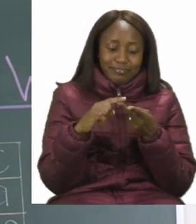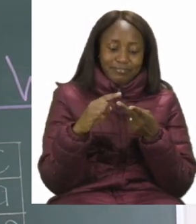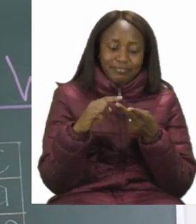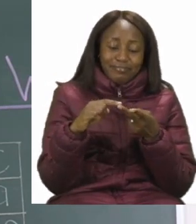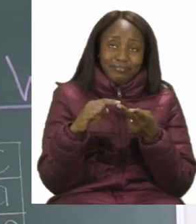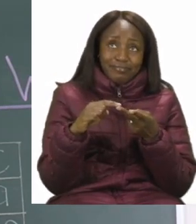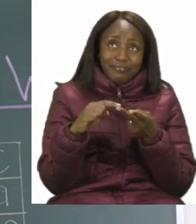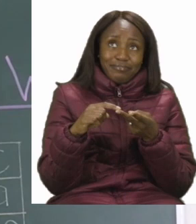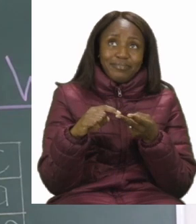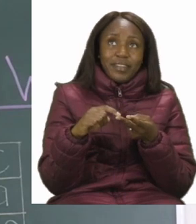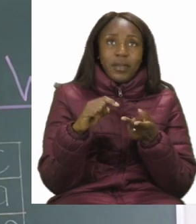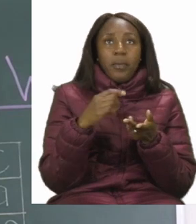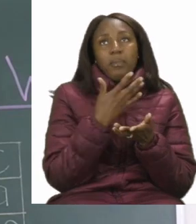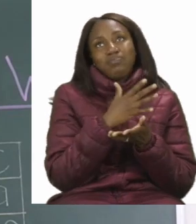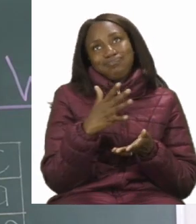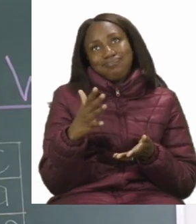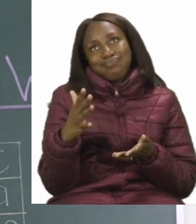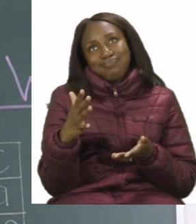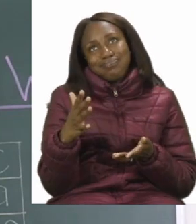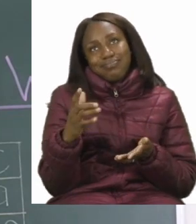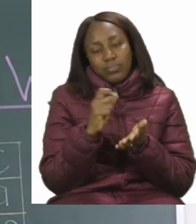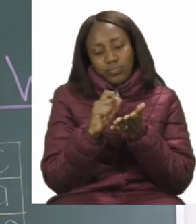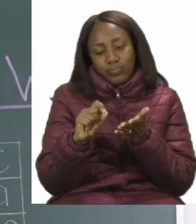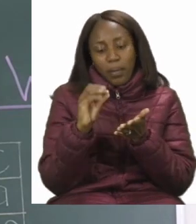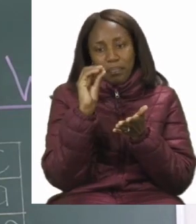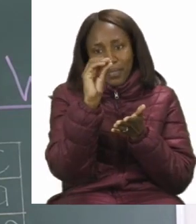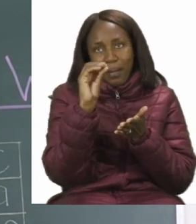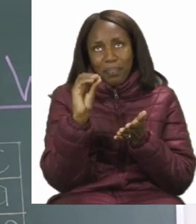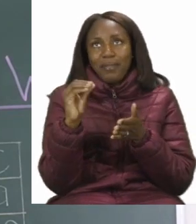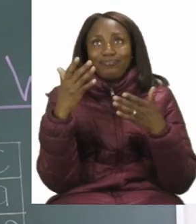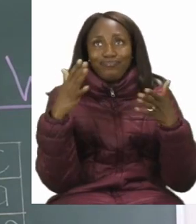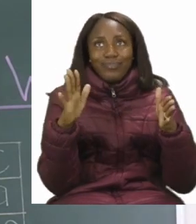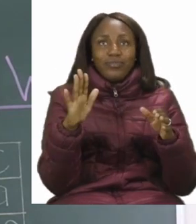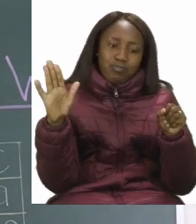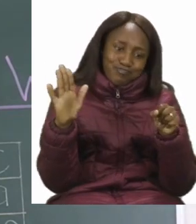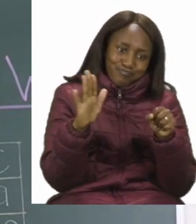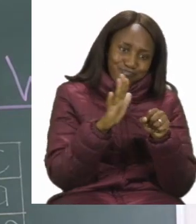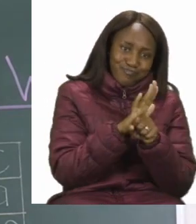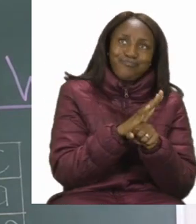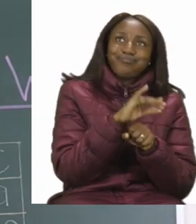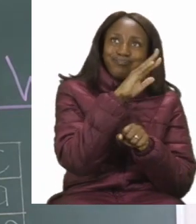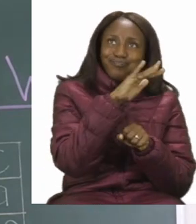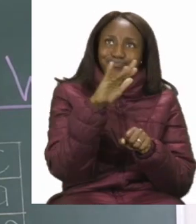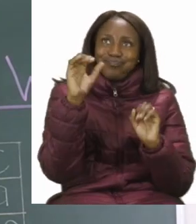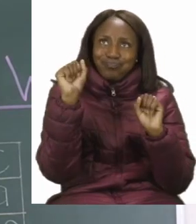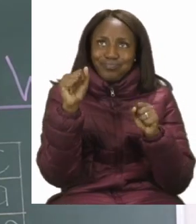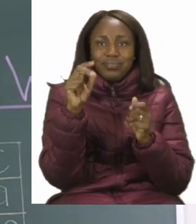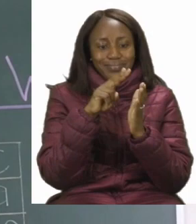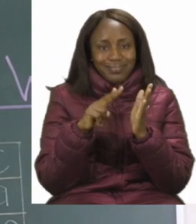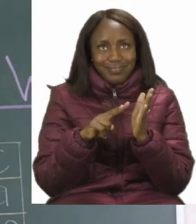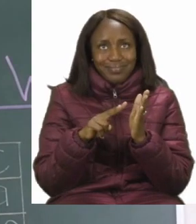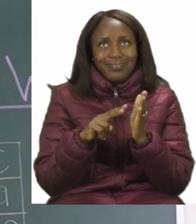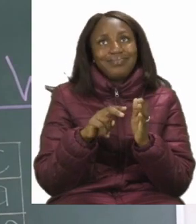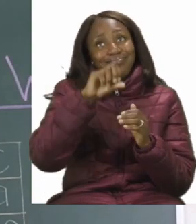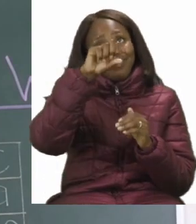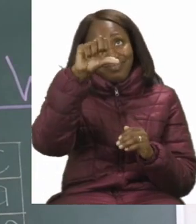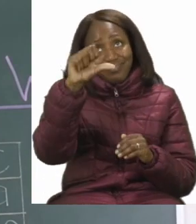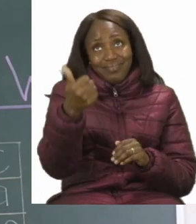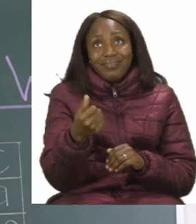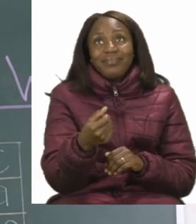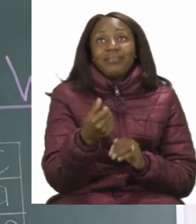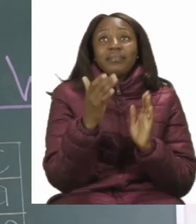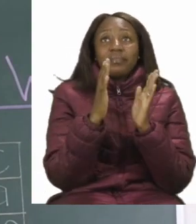seed and we have completed the word water. You can go ahead and complete the rest